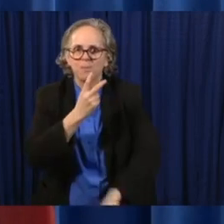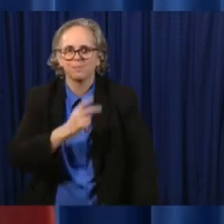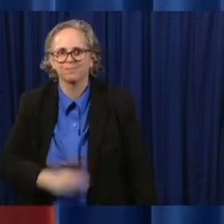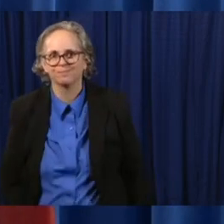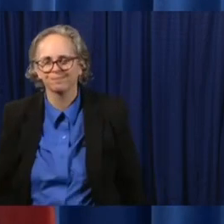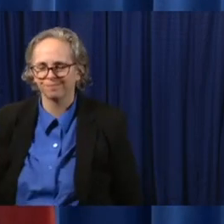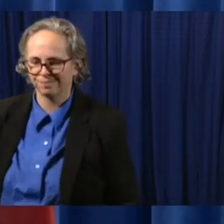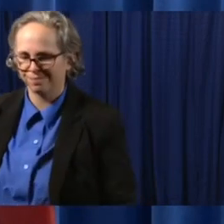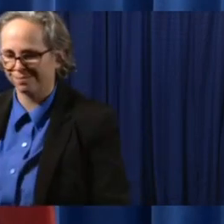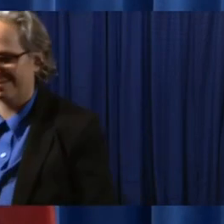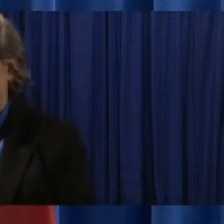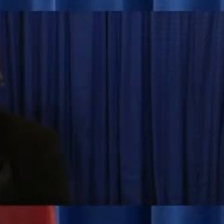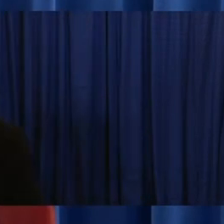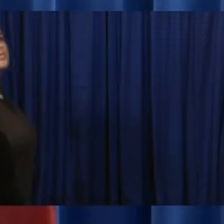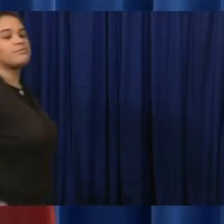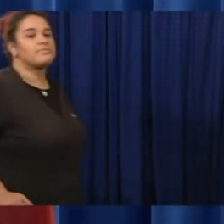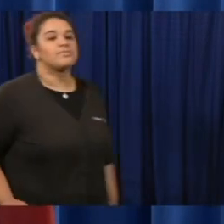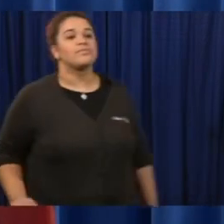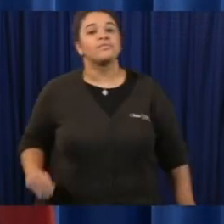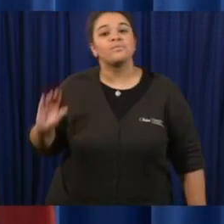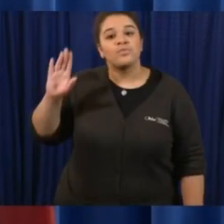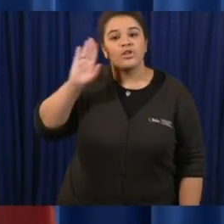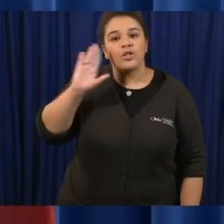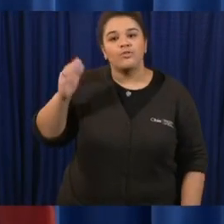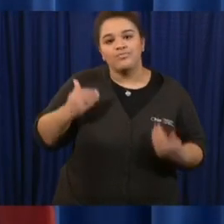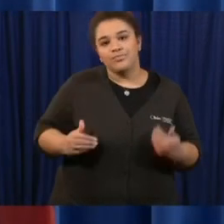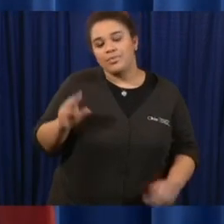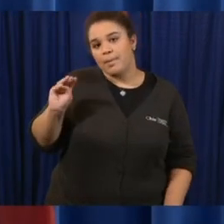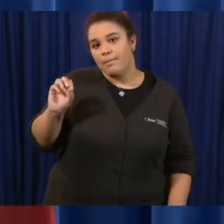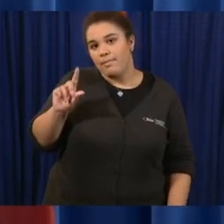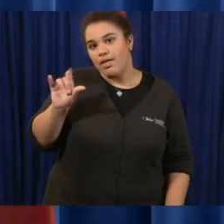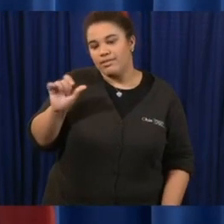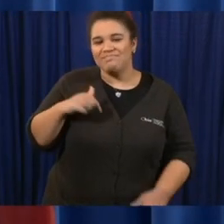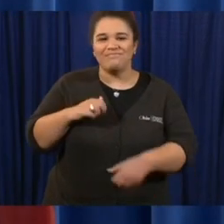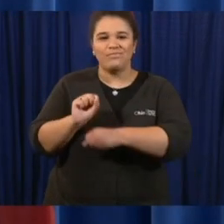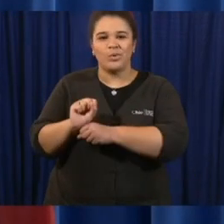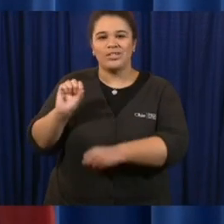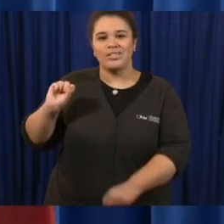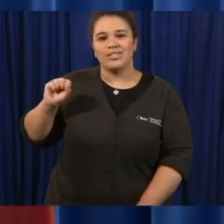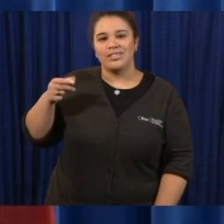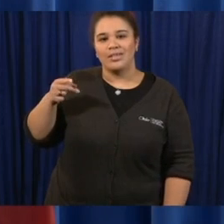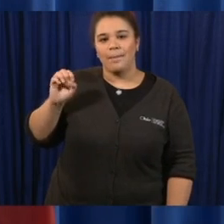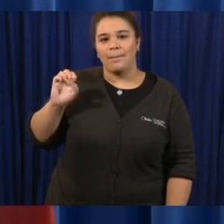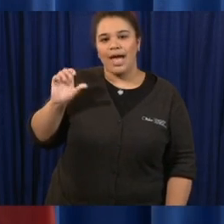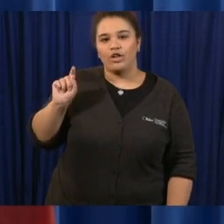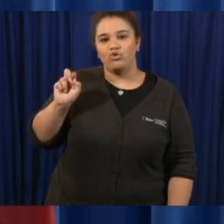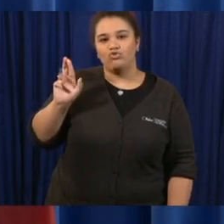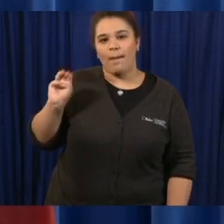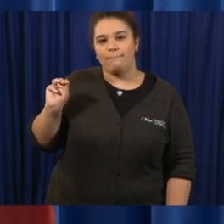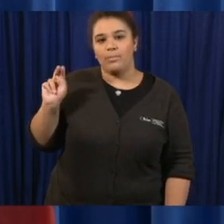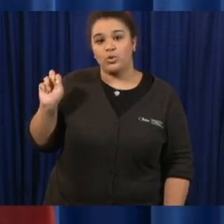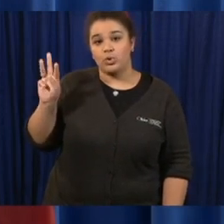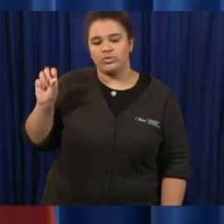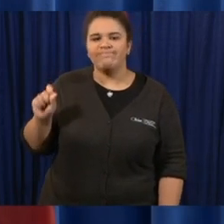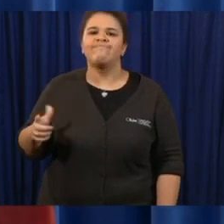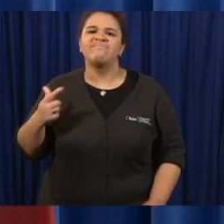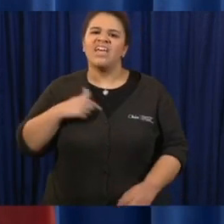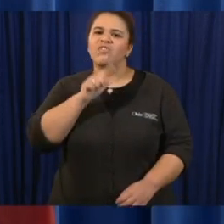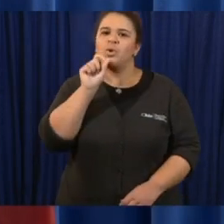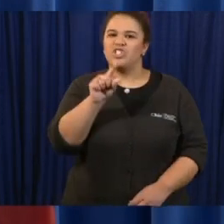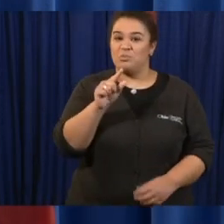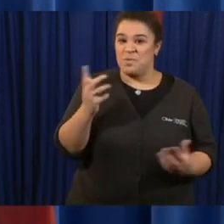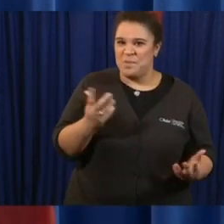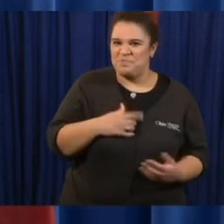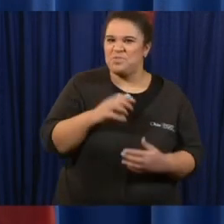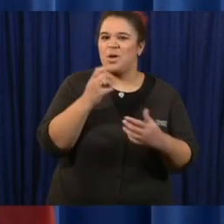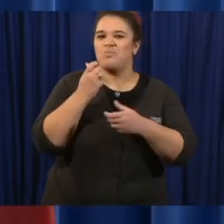Hi, Governor. This is Molly Martinez with Spectrum News. I have a question about the protesters as well. Over the weekend, we saw